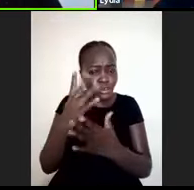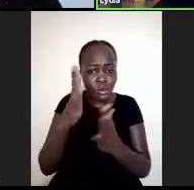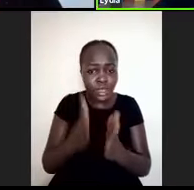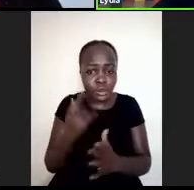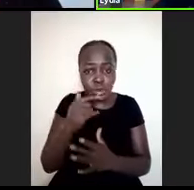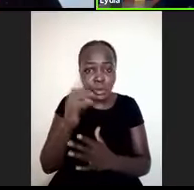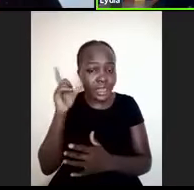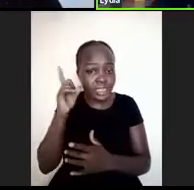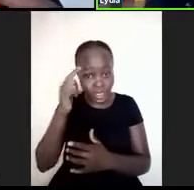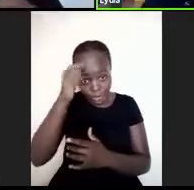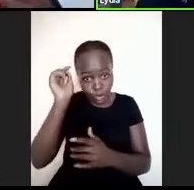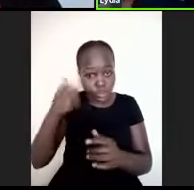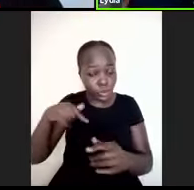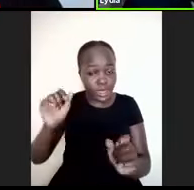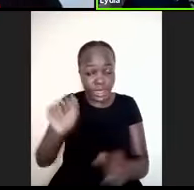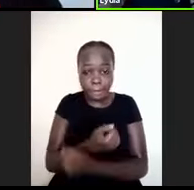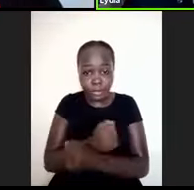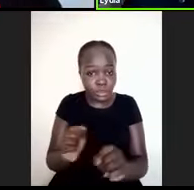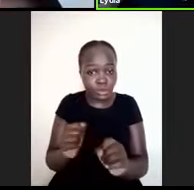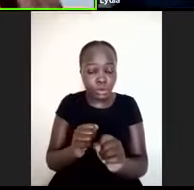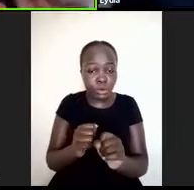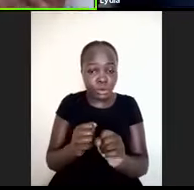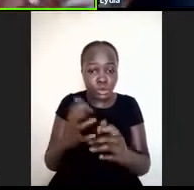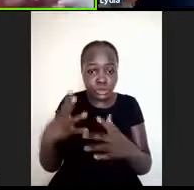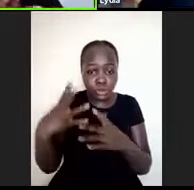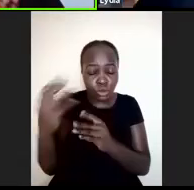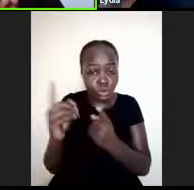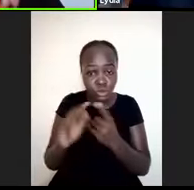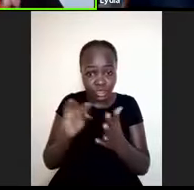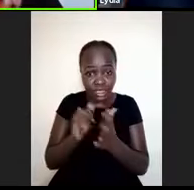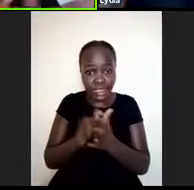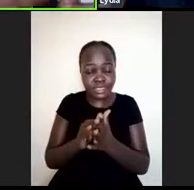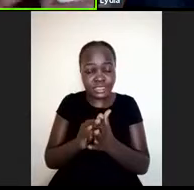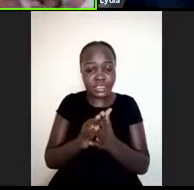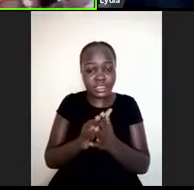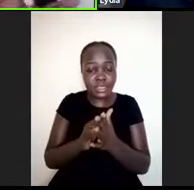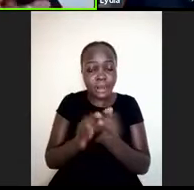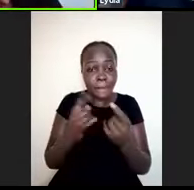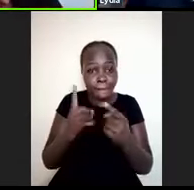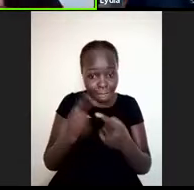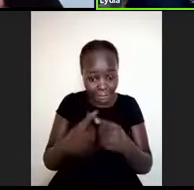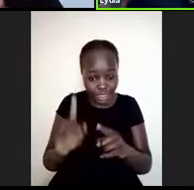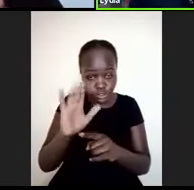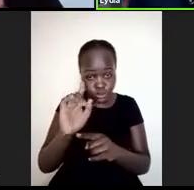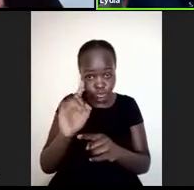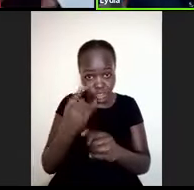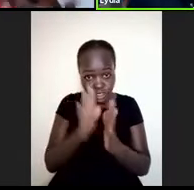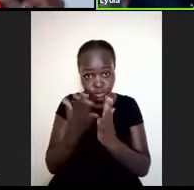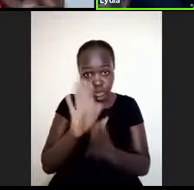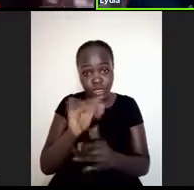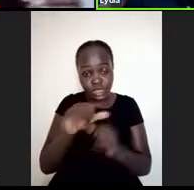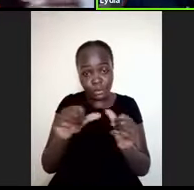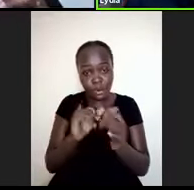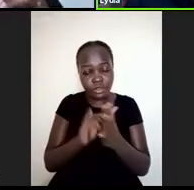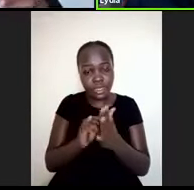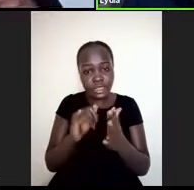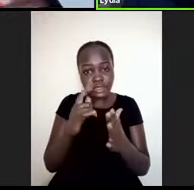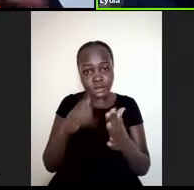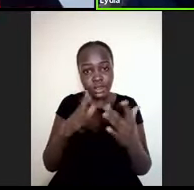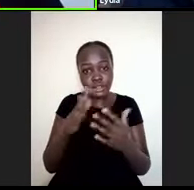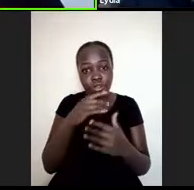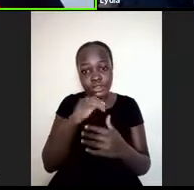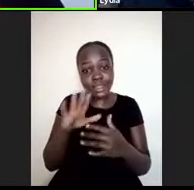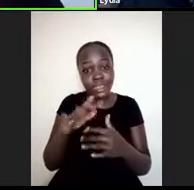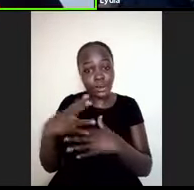go to that your first book was actually about that, you know, what your son went through and the encounters and